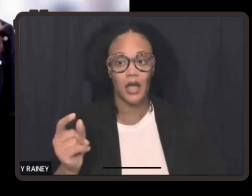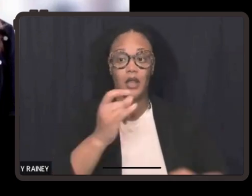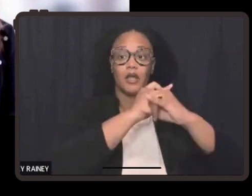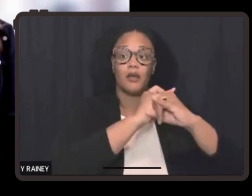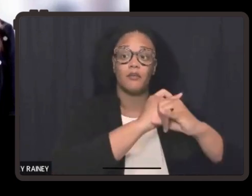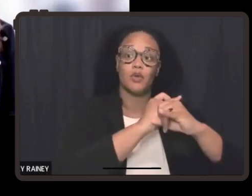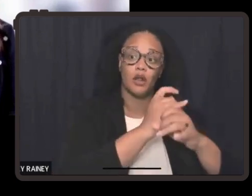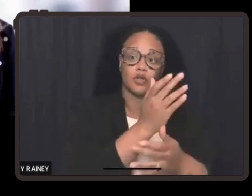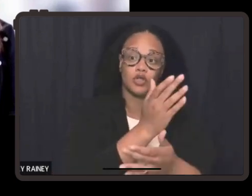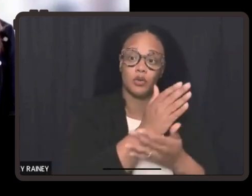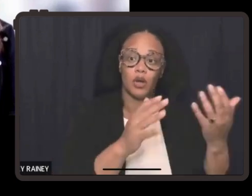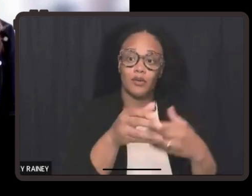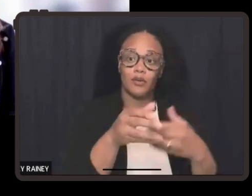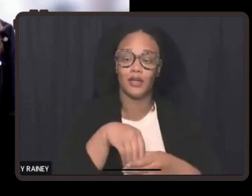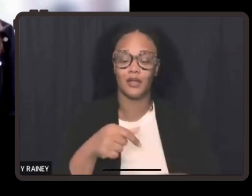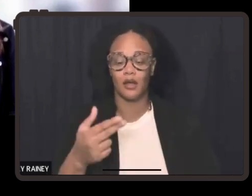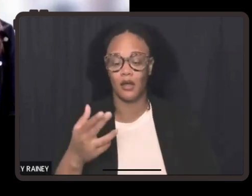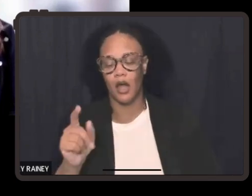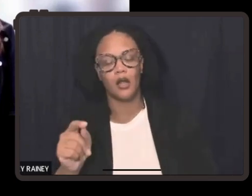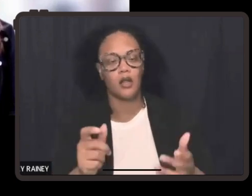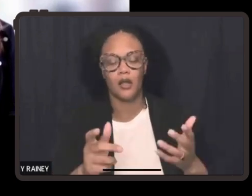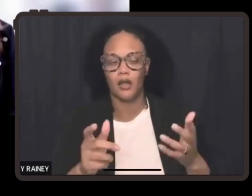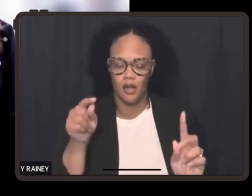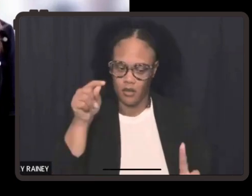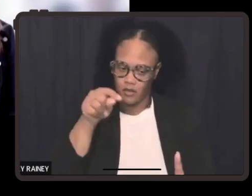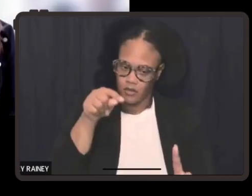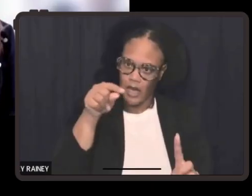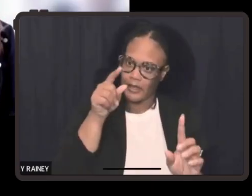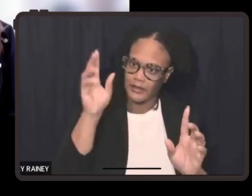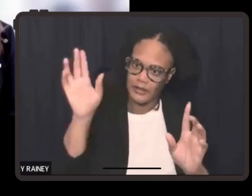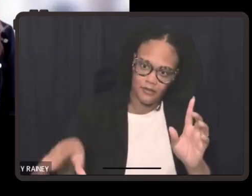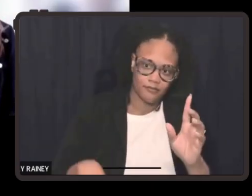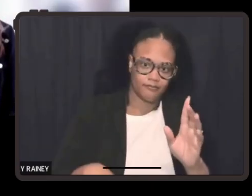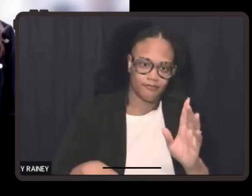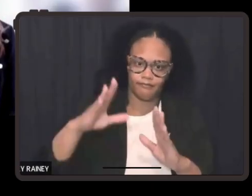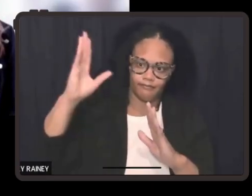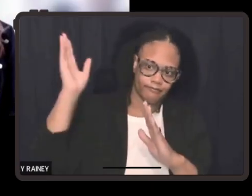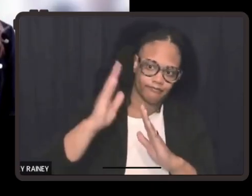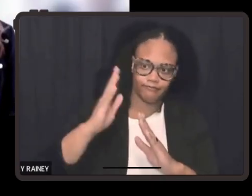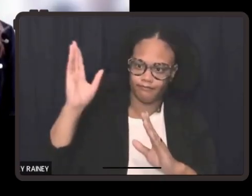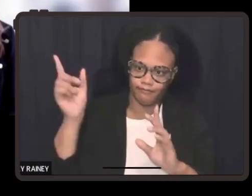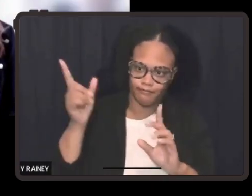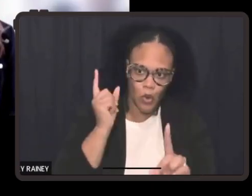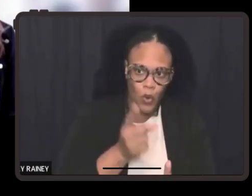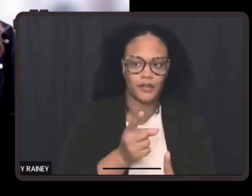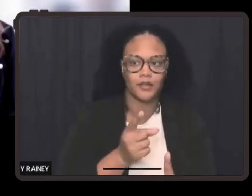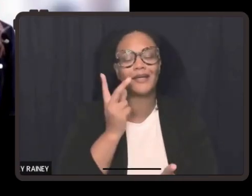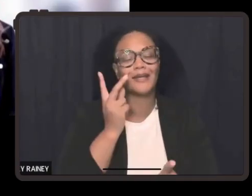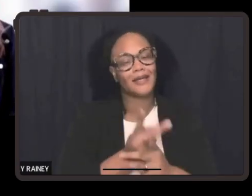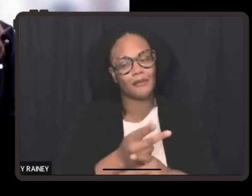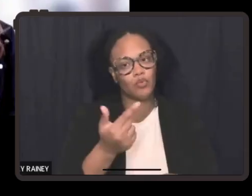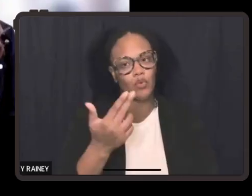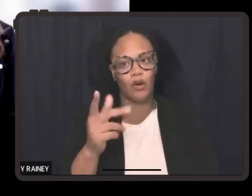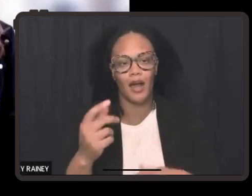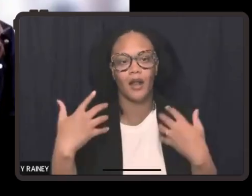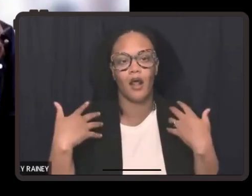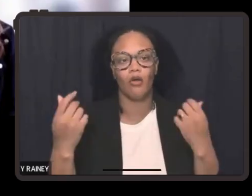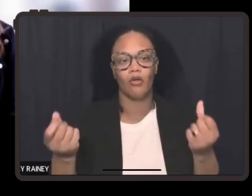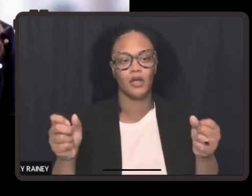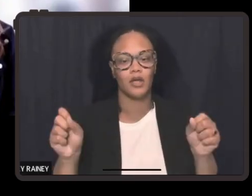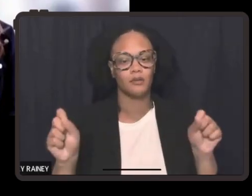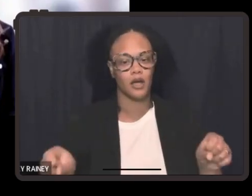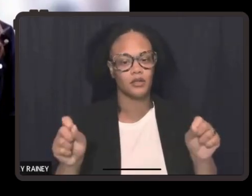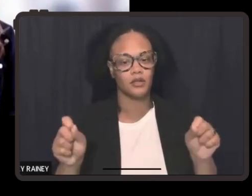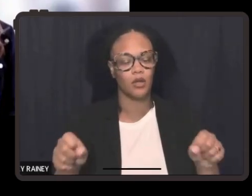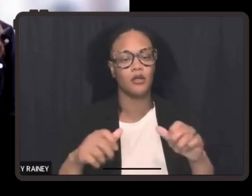what it's all about. So trying to keep that as healthy as possible is probably the